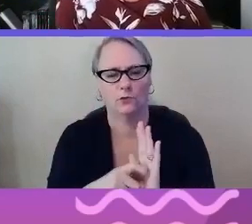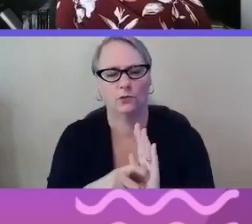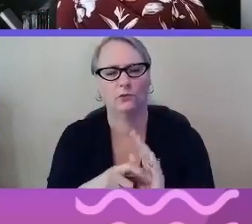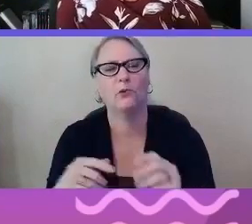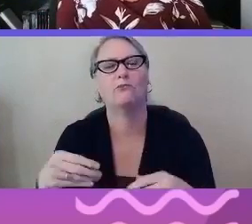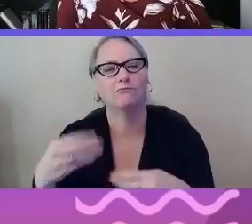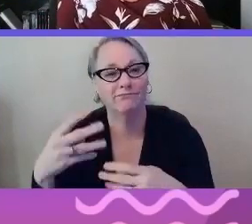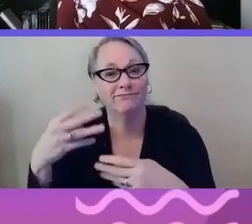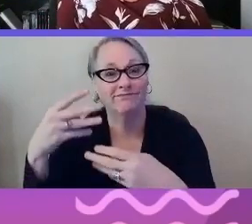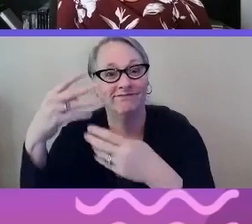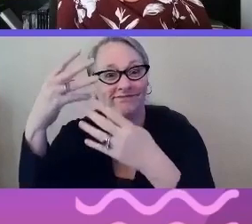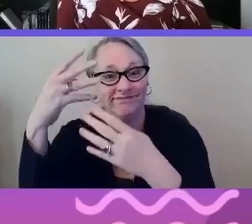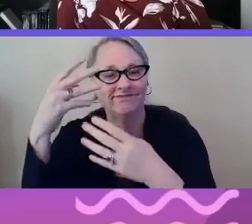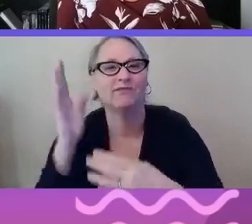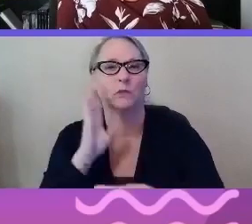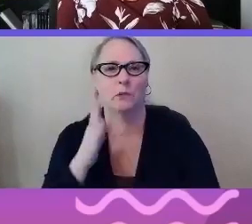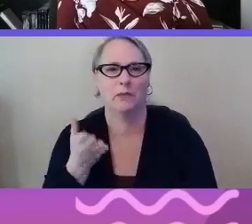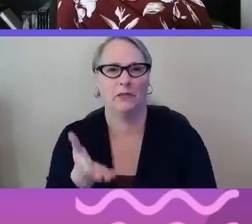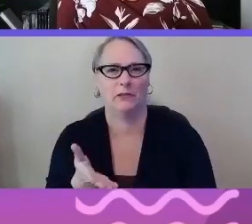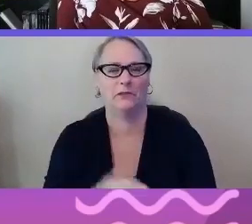should be there. Thank you, everyone.